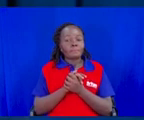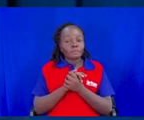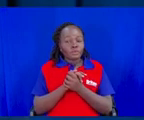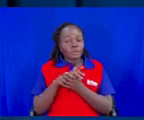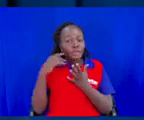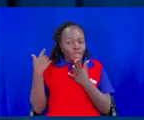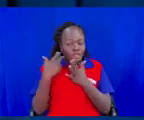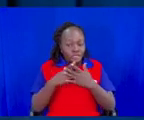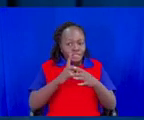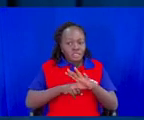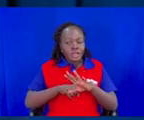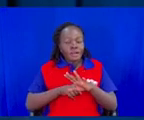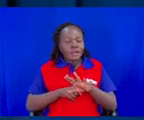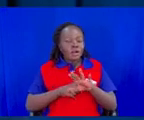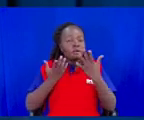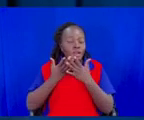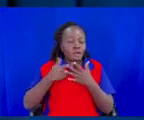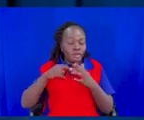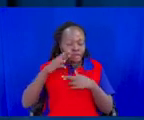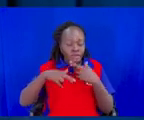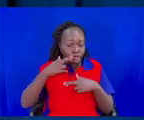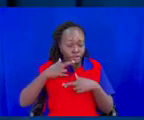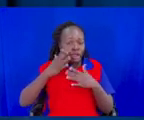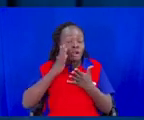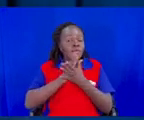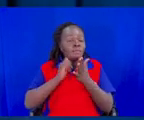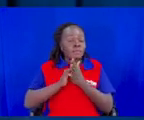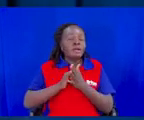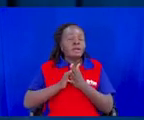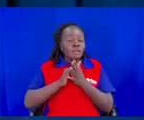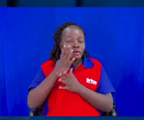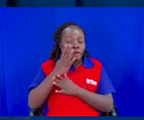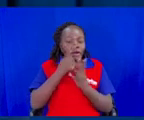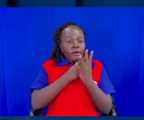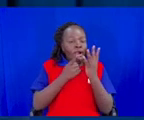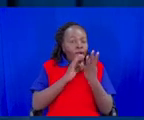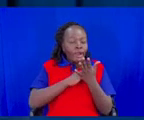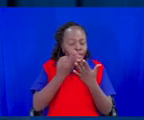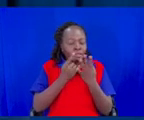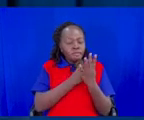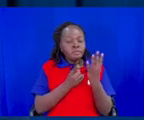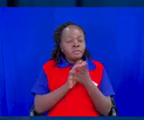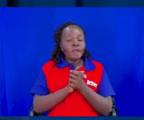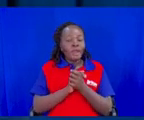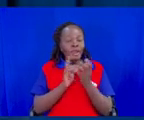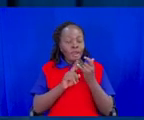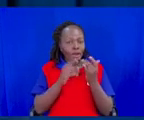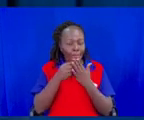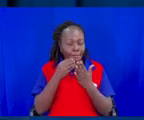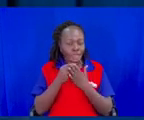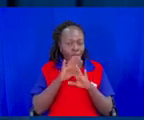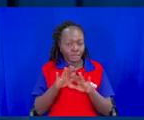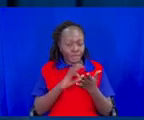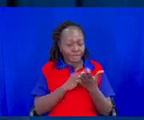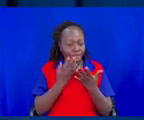period that we are reviewing, we confirm that for the four funds, namely British American Money Market Fund, British American Balance